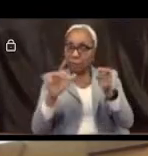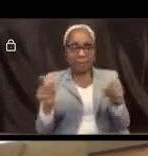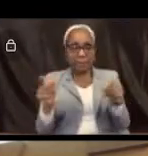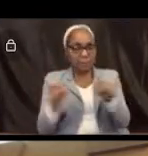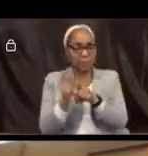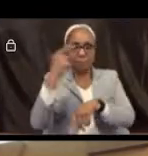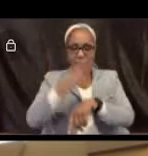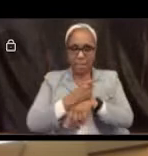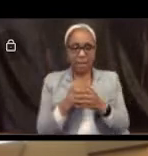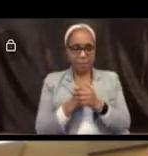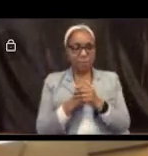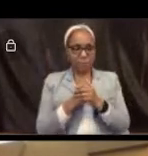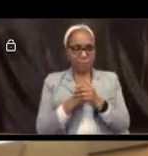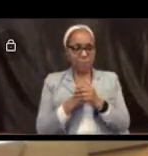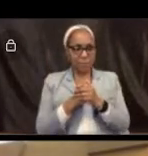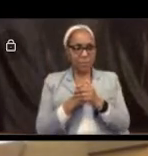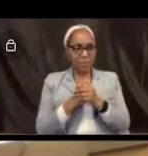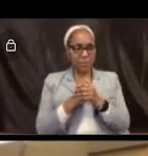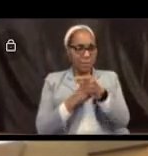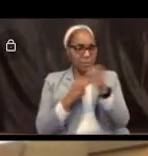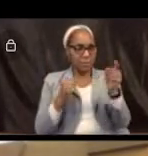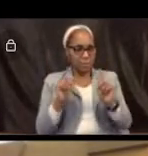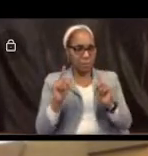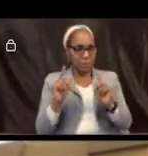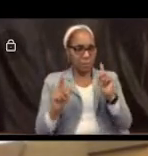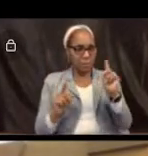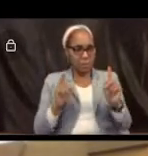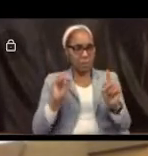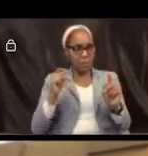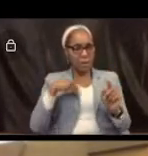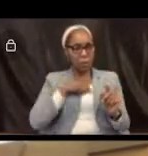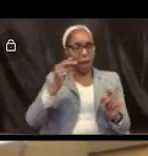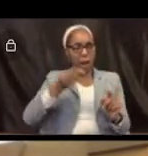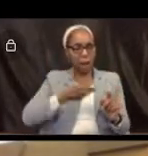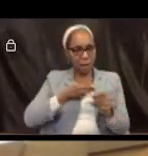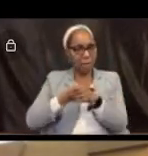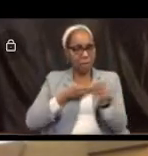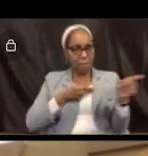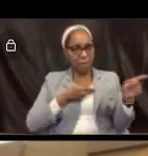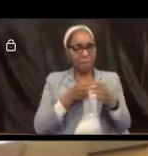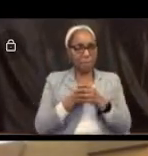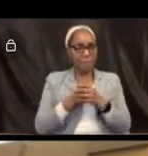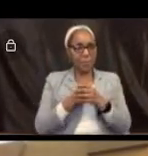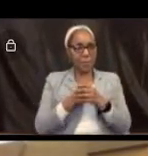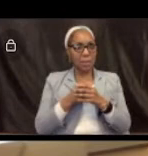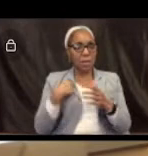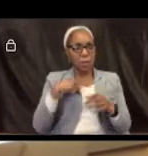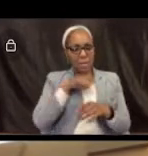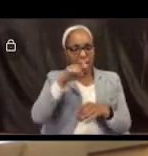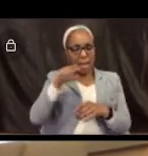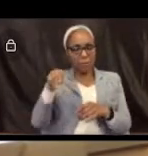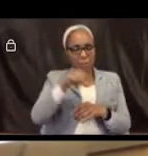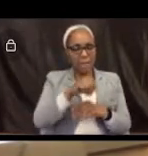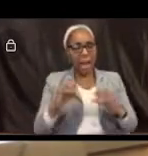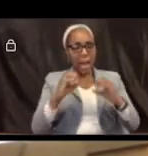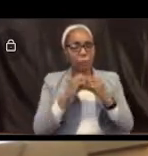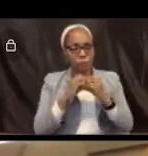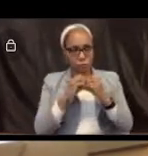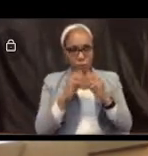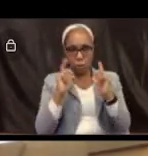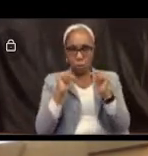it was these people we hire. We had to pay extra, even when